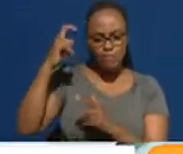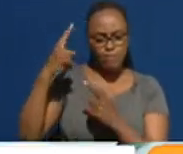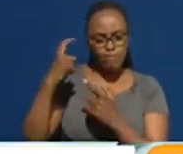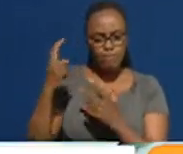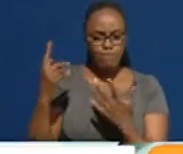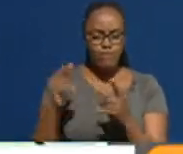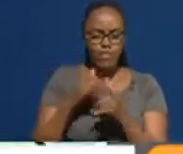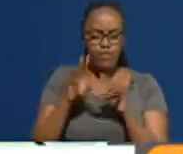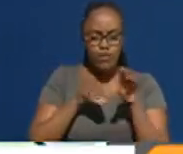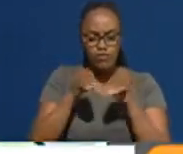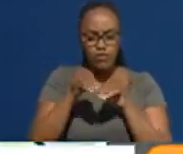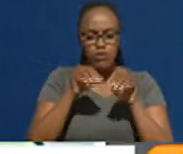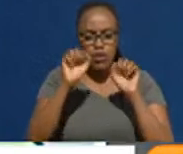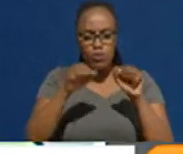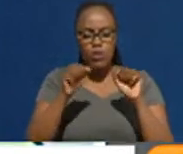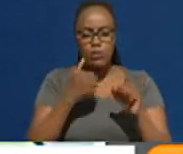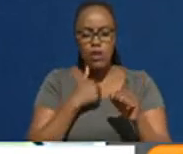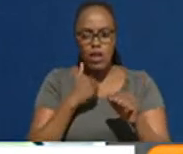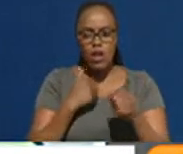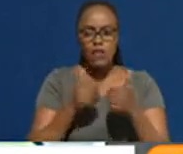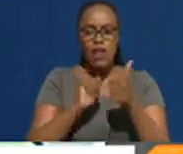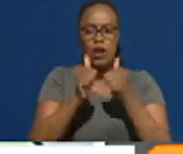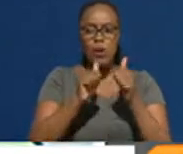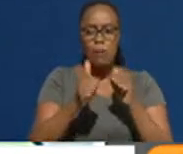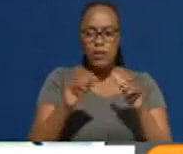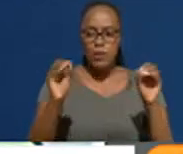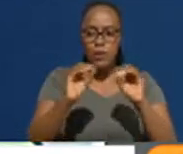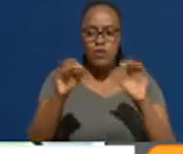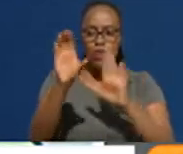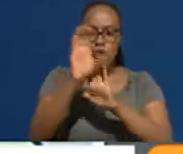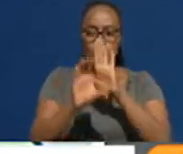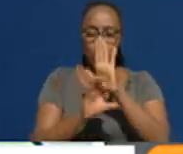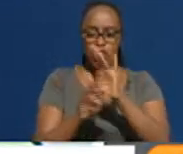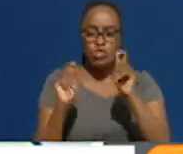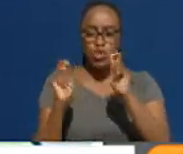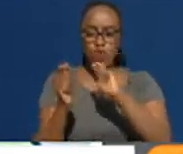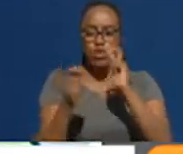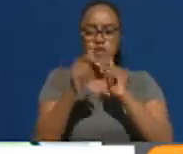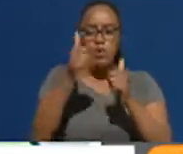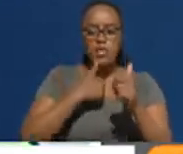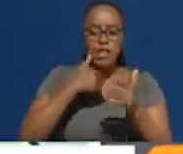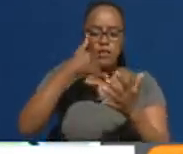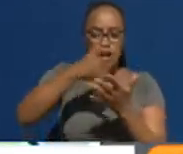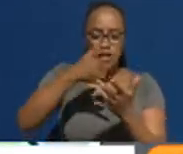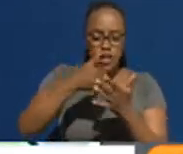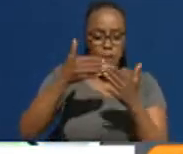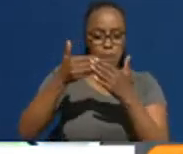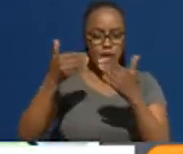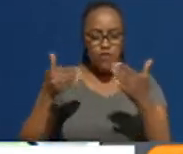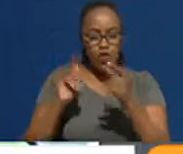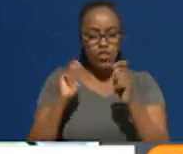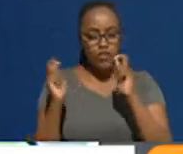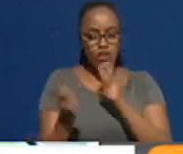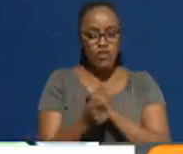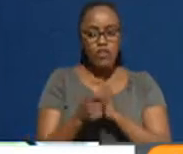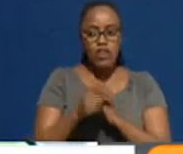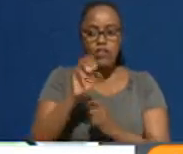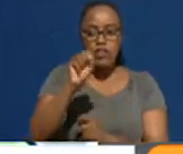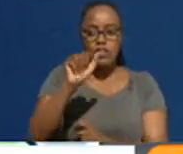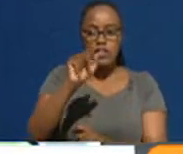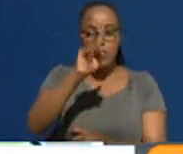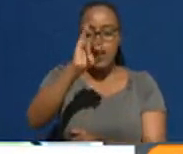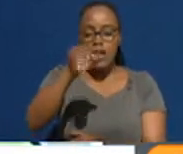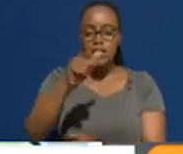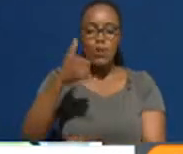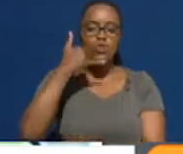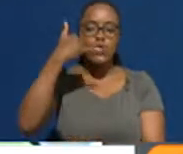drafted what would be a non-contentious constitutional amendment that would involve some of these reforms. Sakaja received more phone calls.